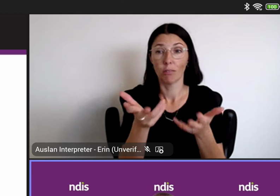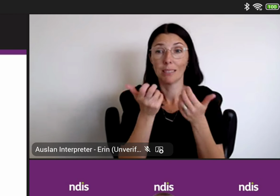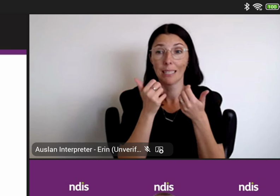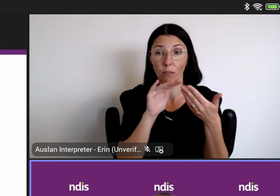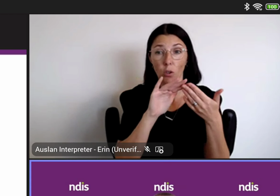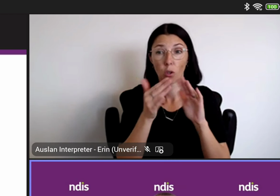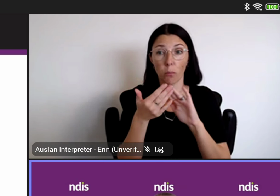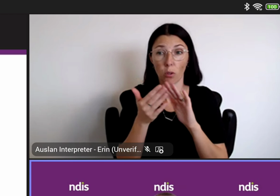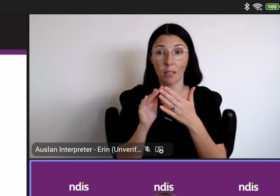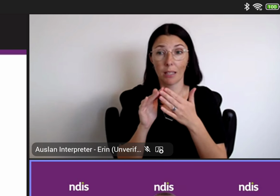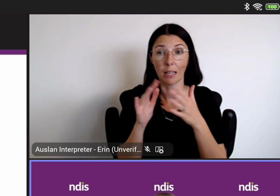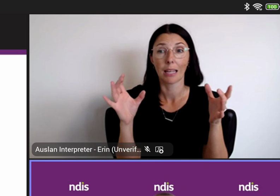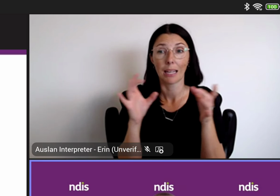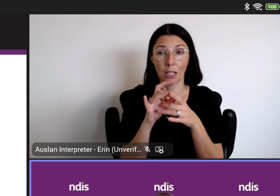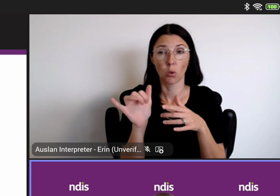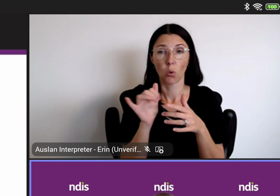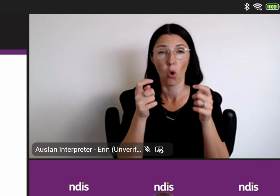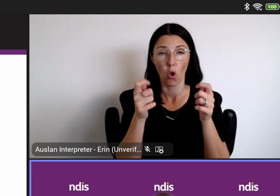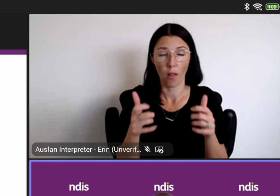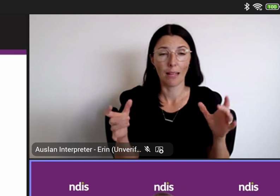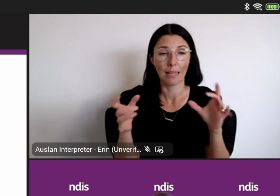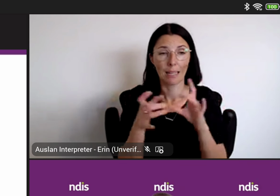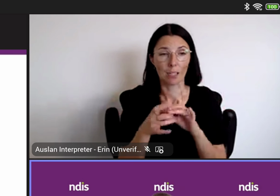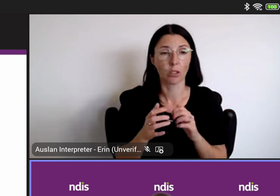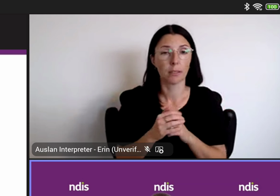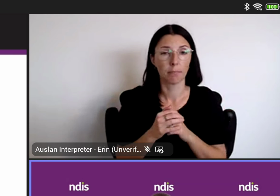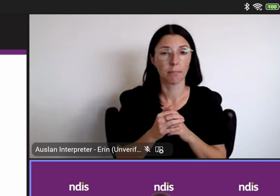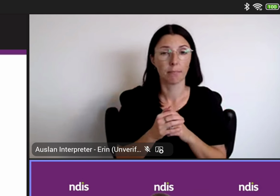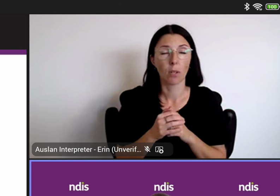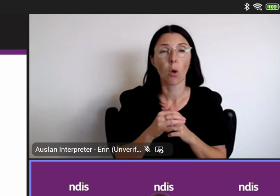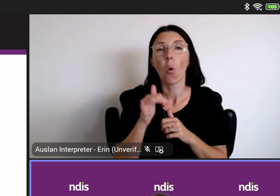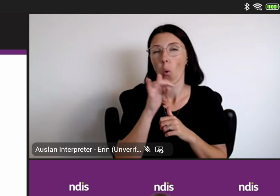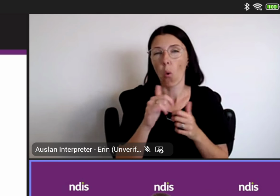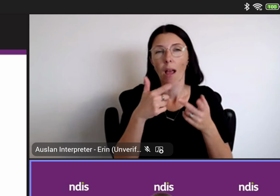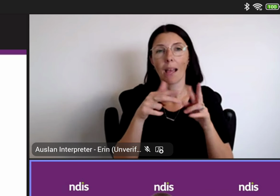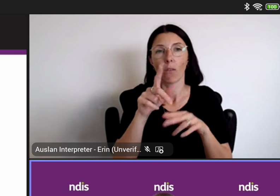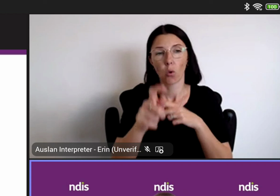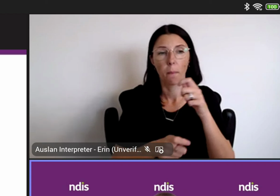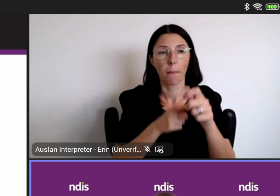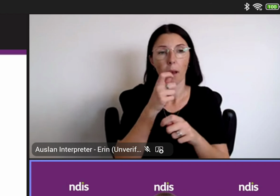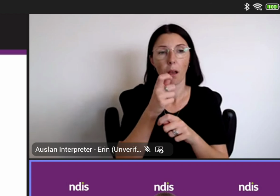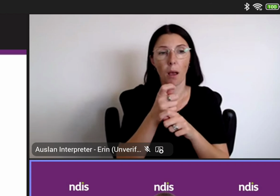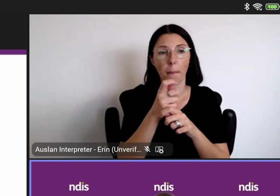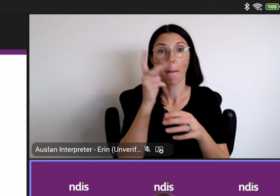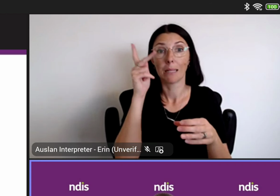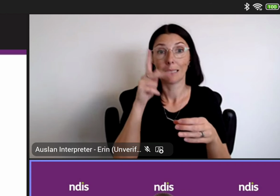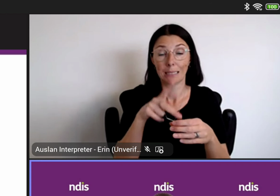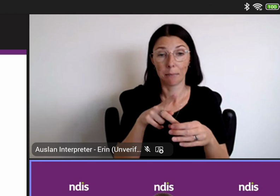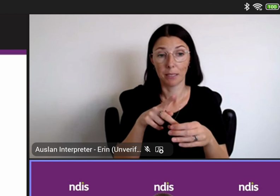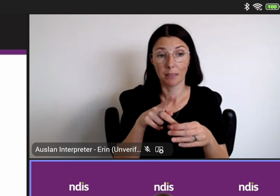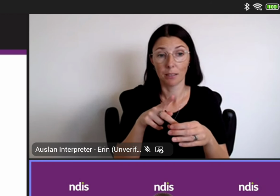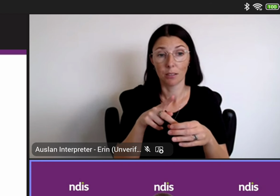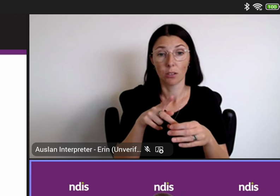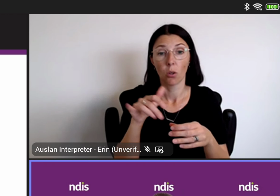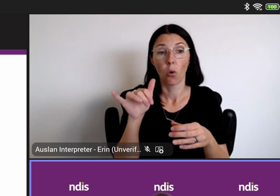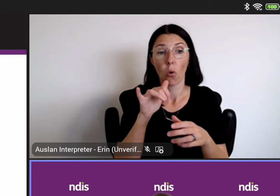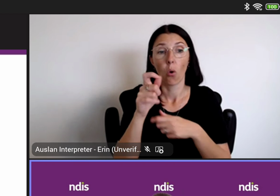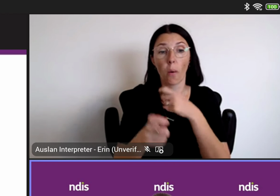early connections, become a participant, and become a nominee or